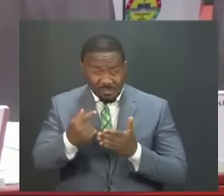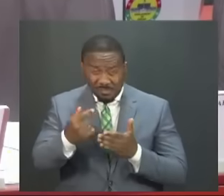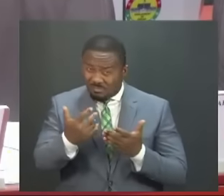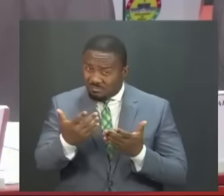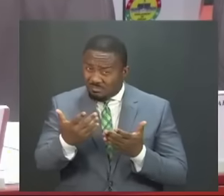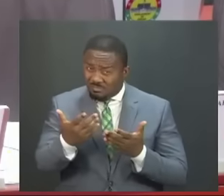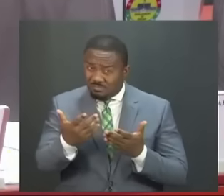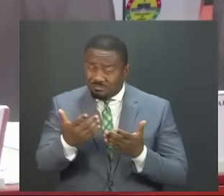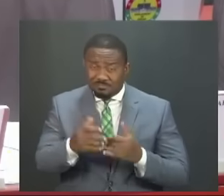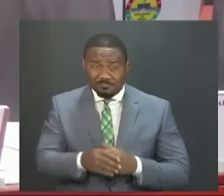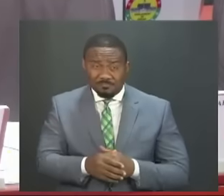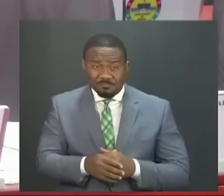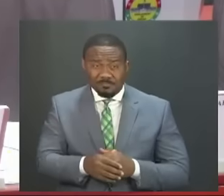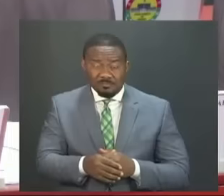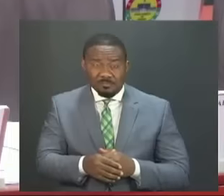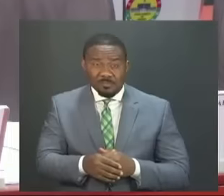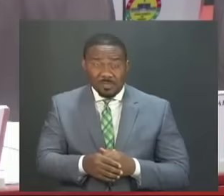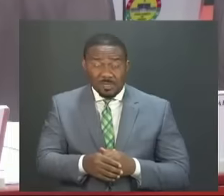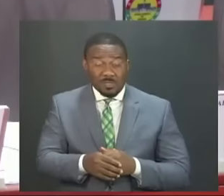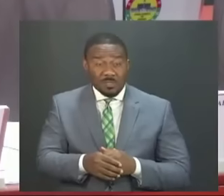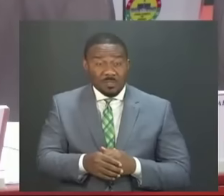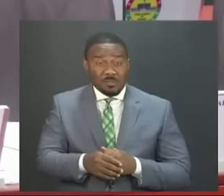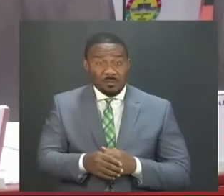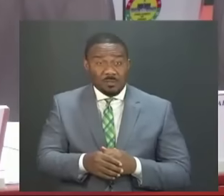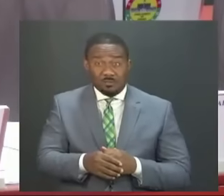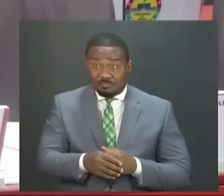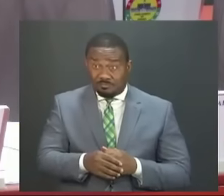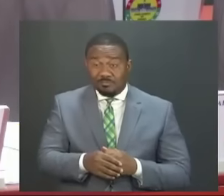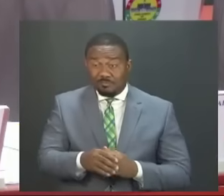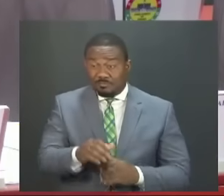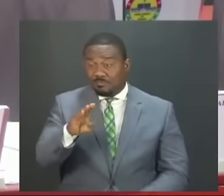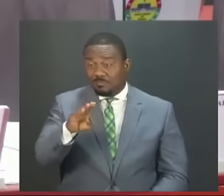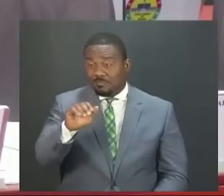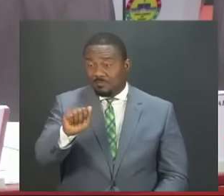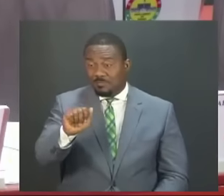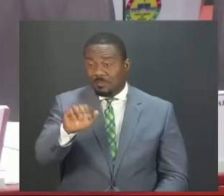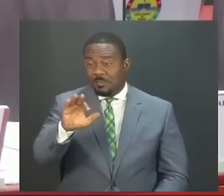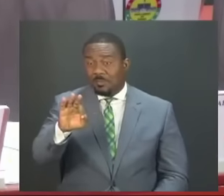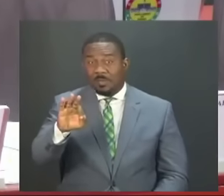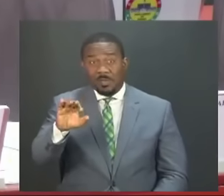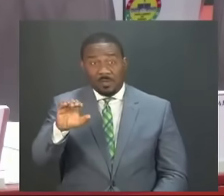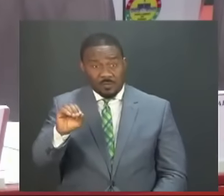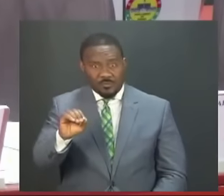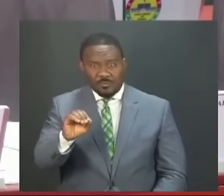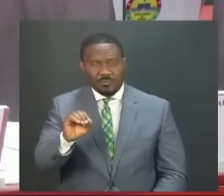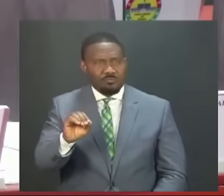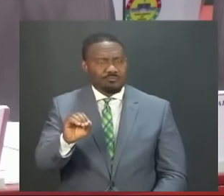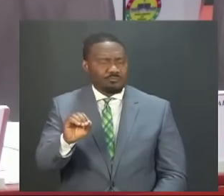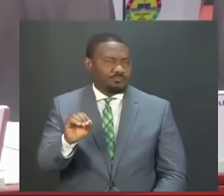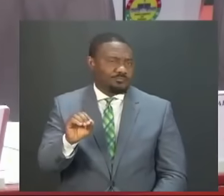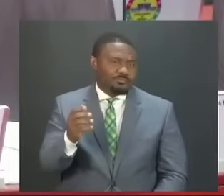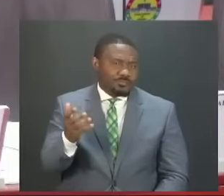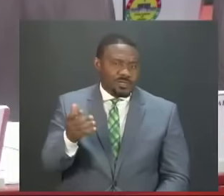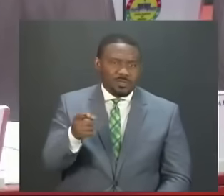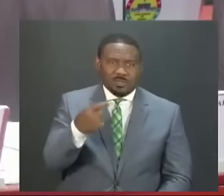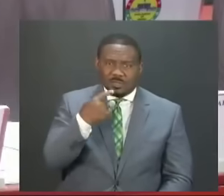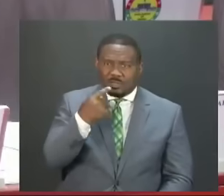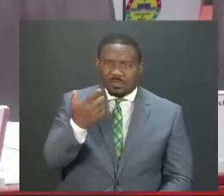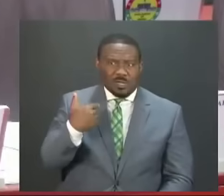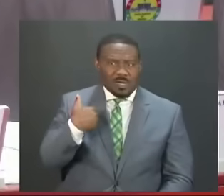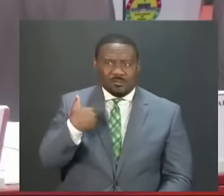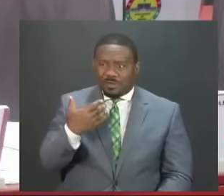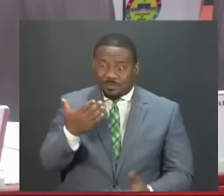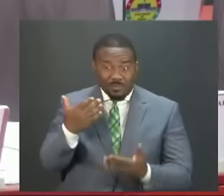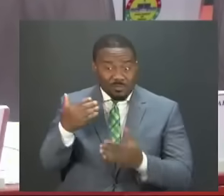my Lord Bafuboni, who alone has the power to empanel the court, has not empaneled the